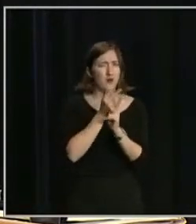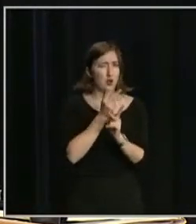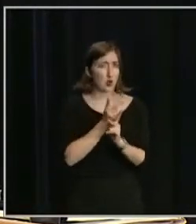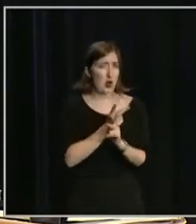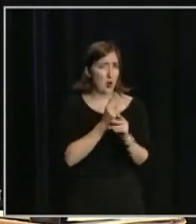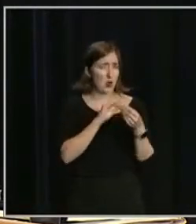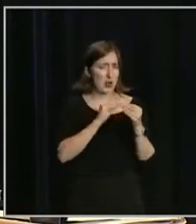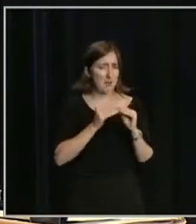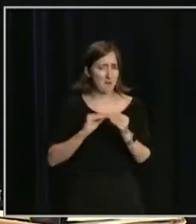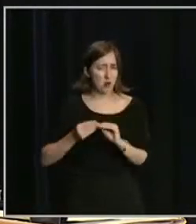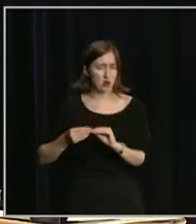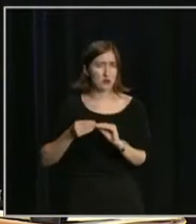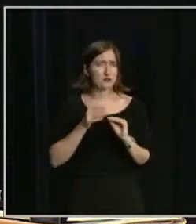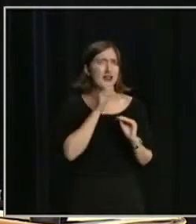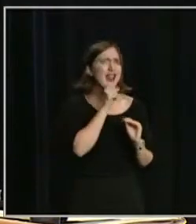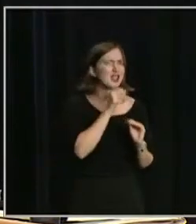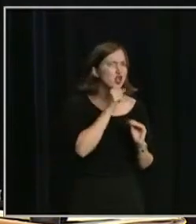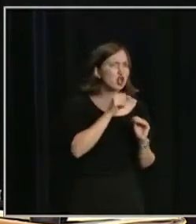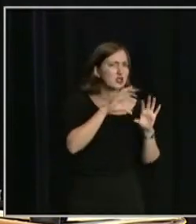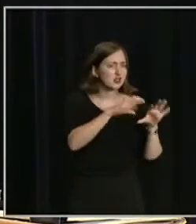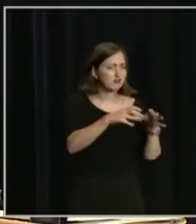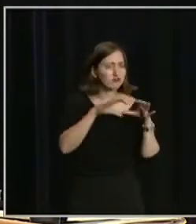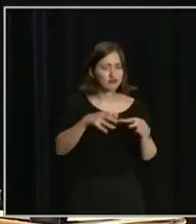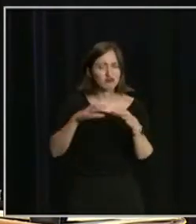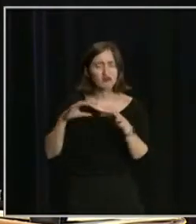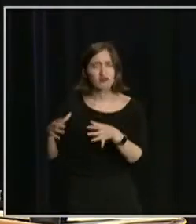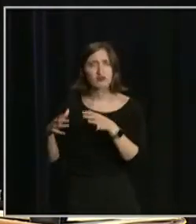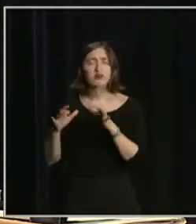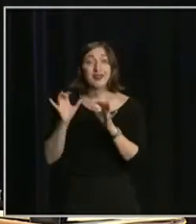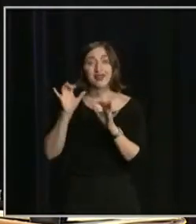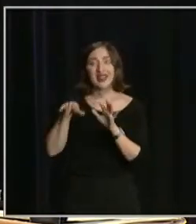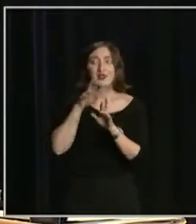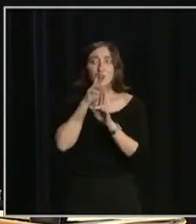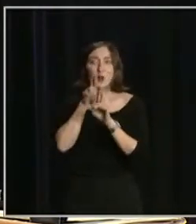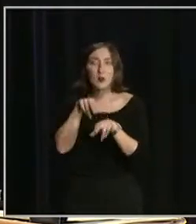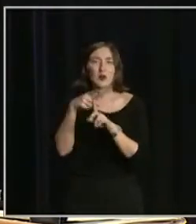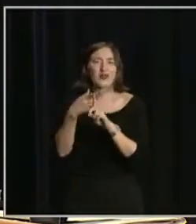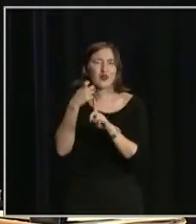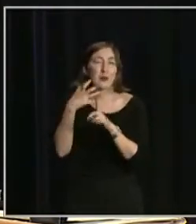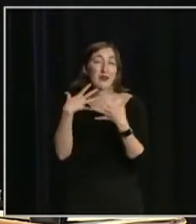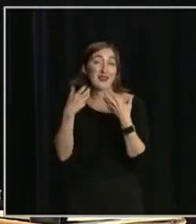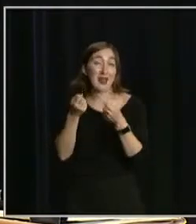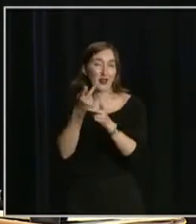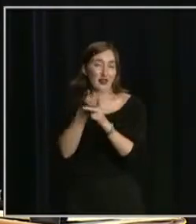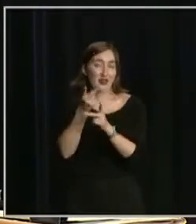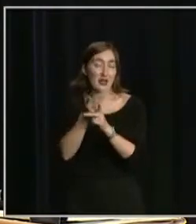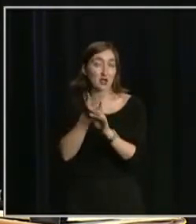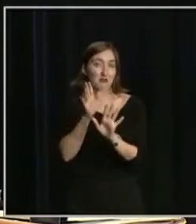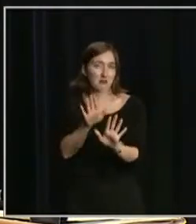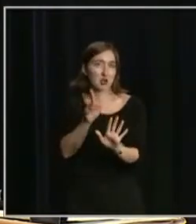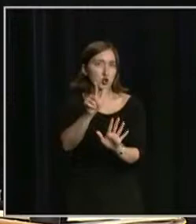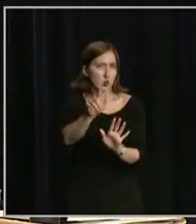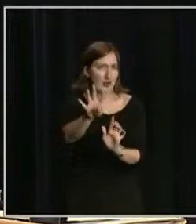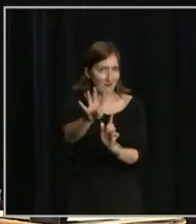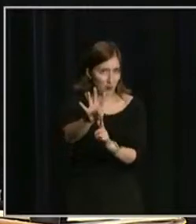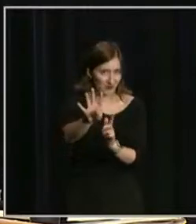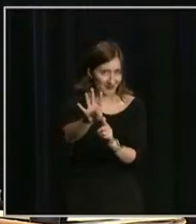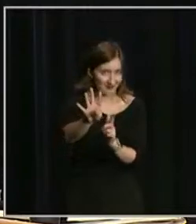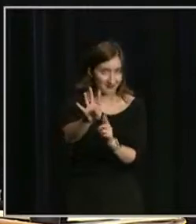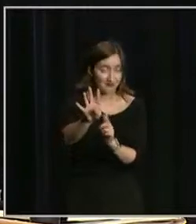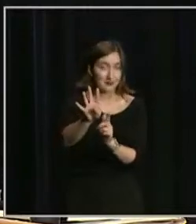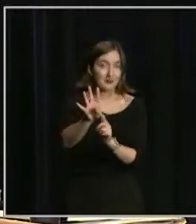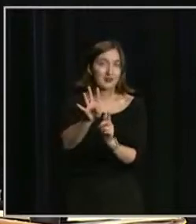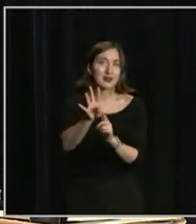ages. So that's reported to us by our healthcare partners, so we can at least acknowledge there are 24 pediatric cases